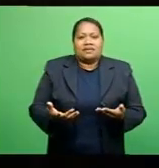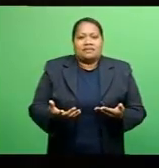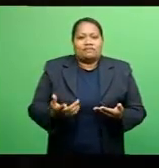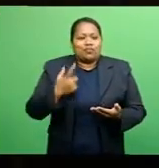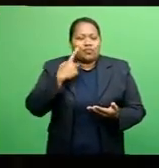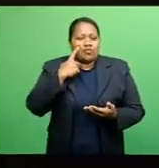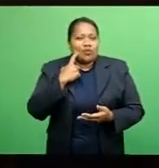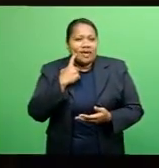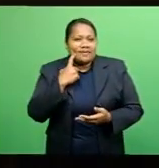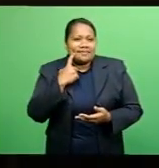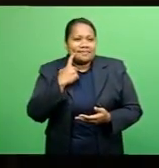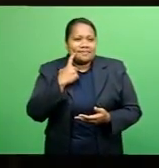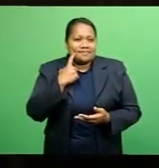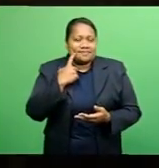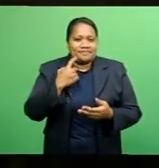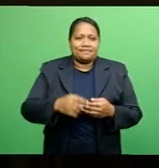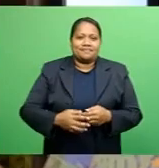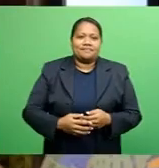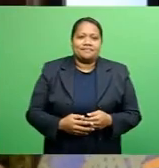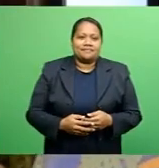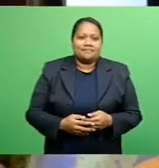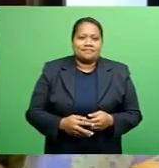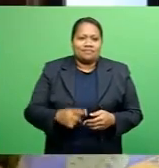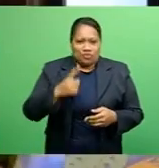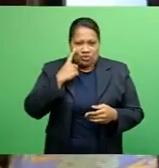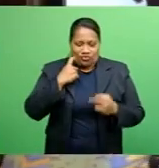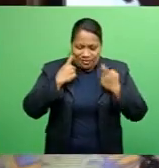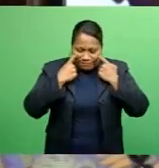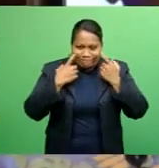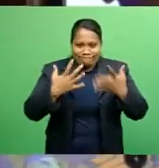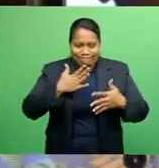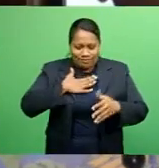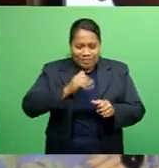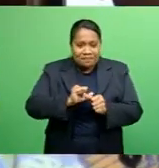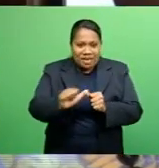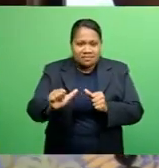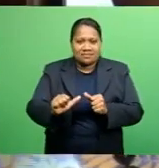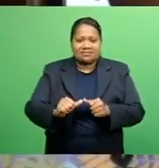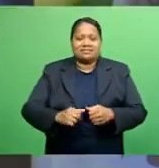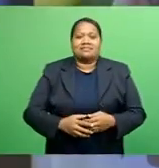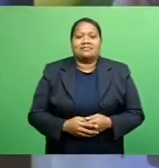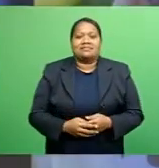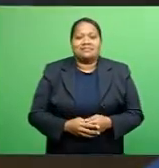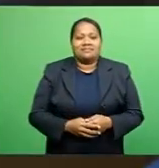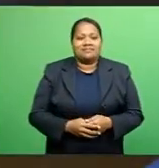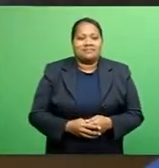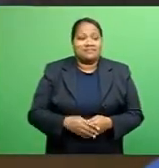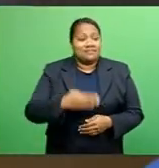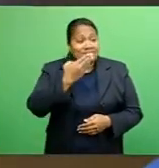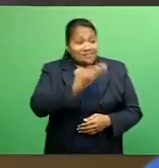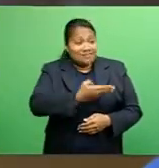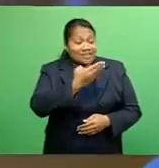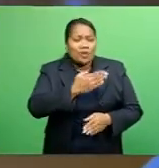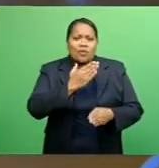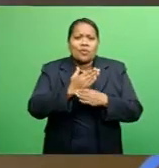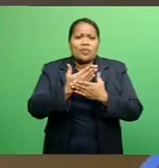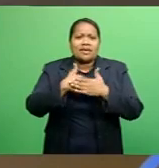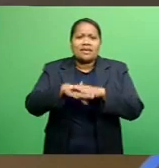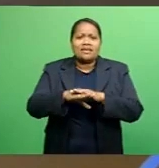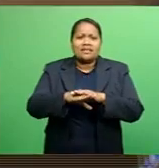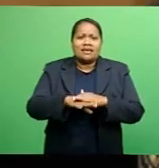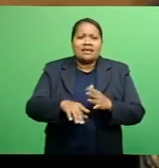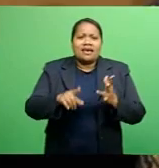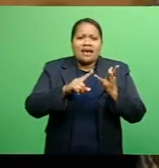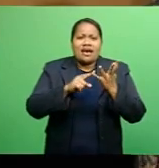trying to portray the best of Fiji everywhere I can. Sarai worked for the Outrigger Fiji Beach Resort for